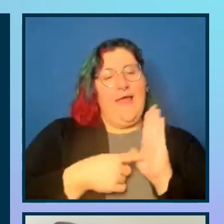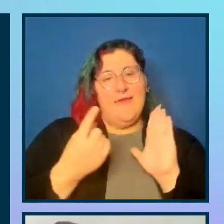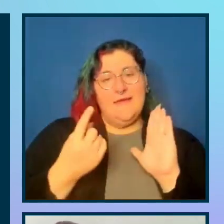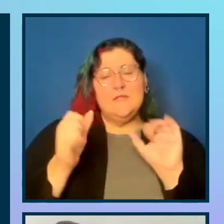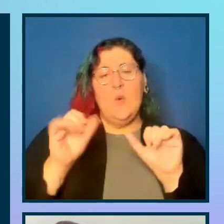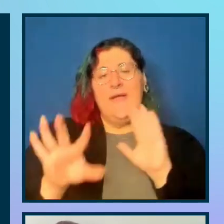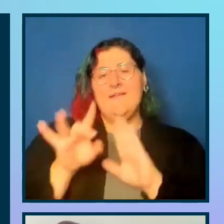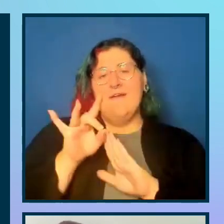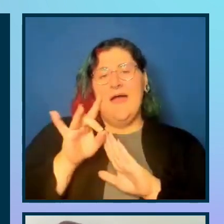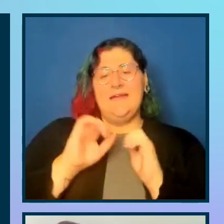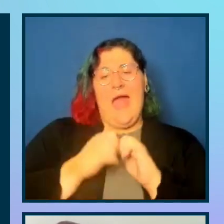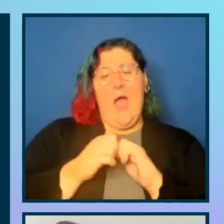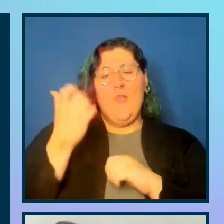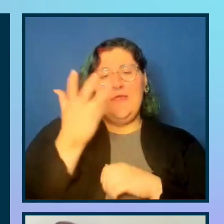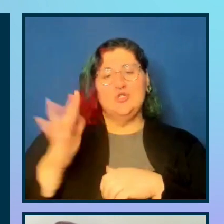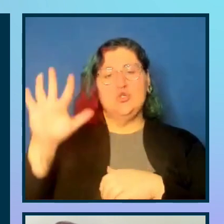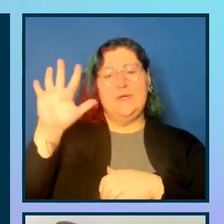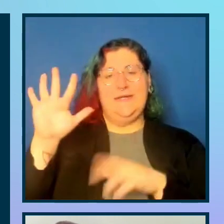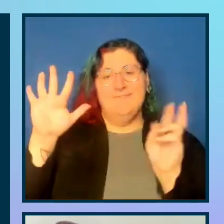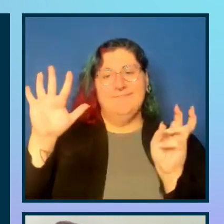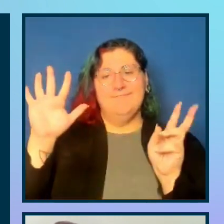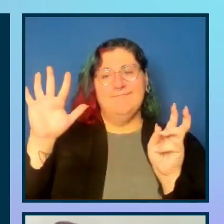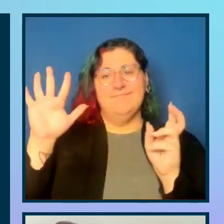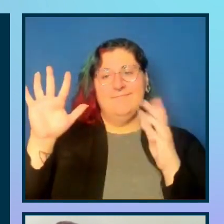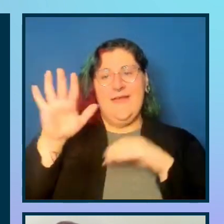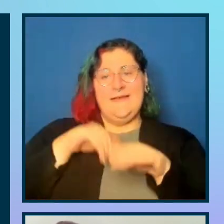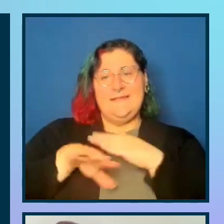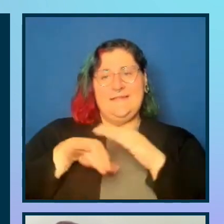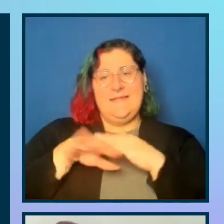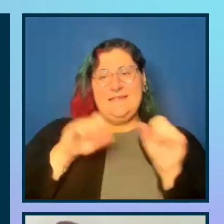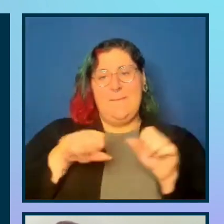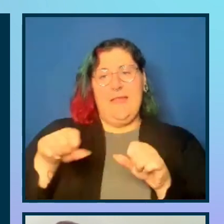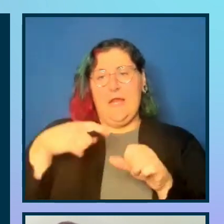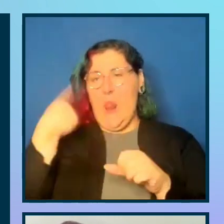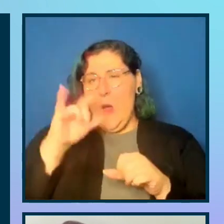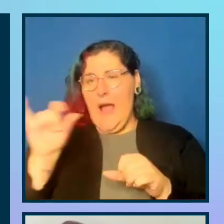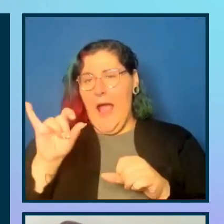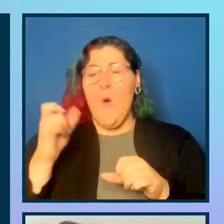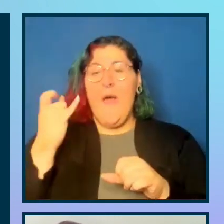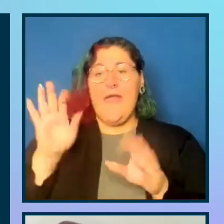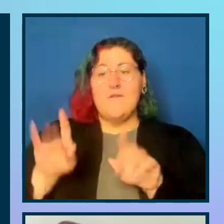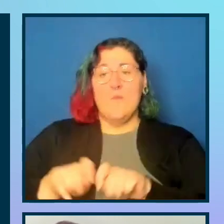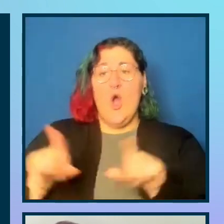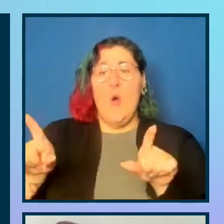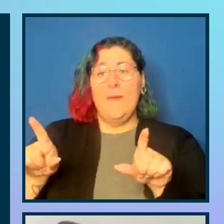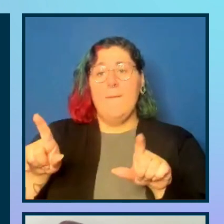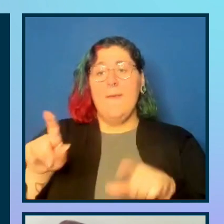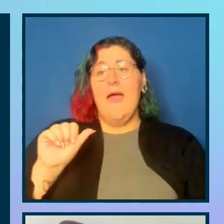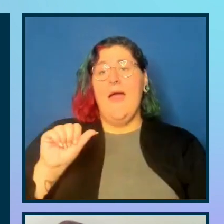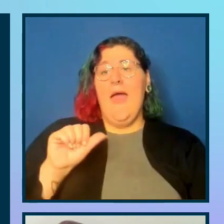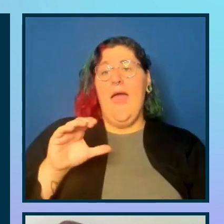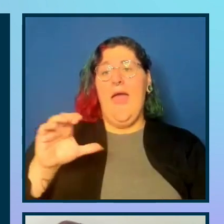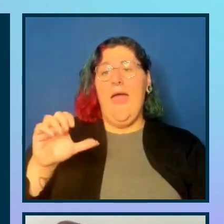tree looks by opening up the accessibility dev tools in our browser. So we go to the Elements panel if you go in Chrome